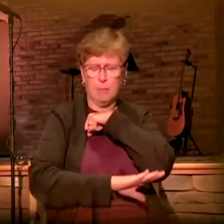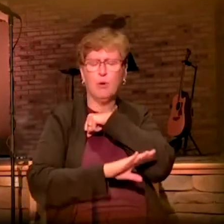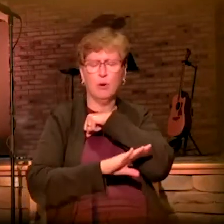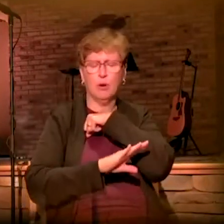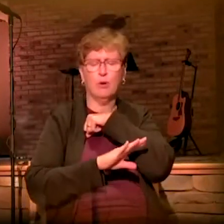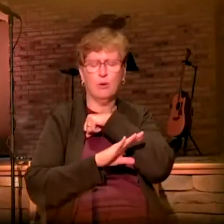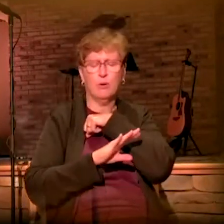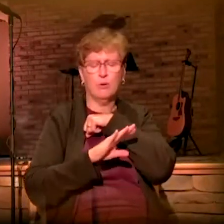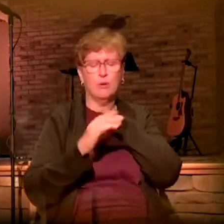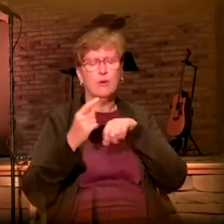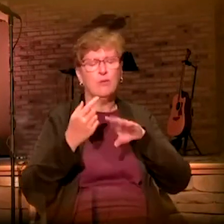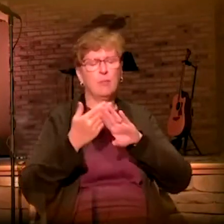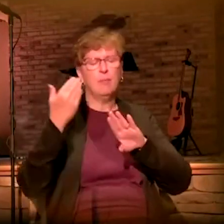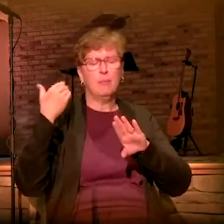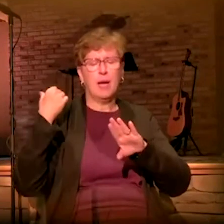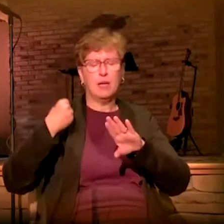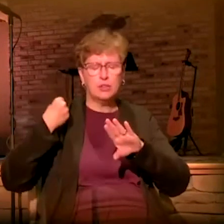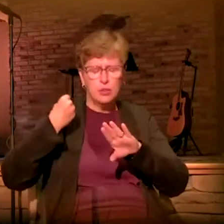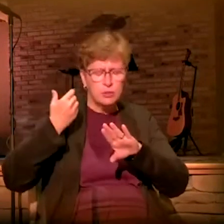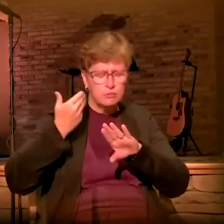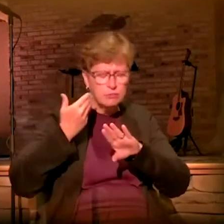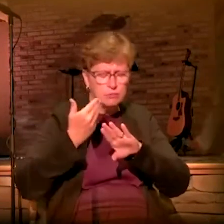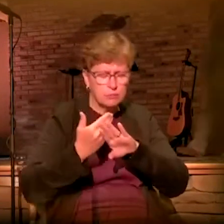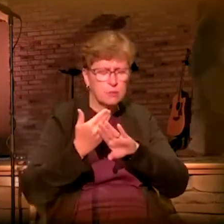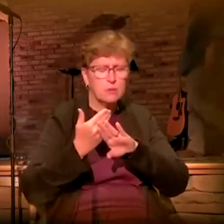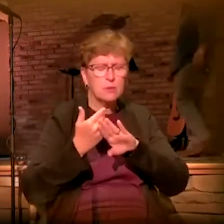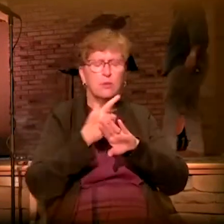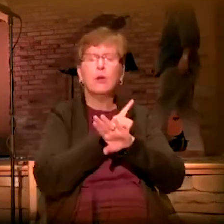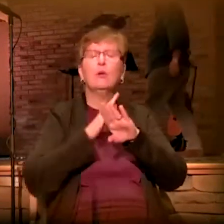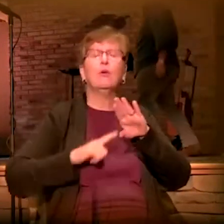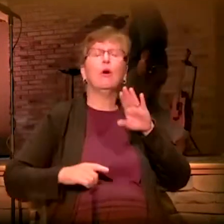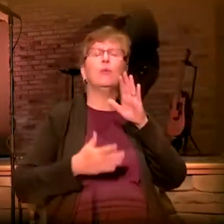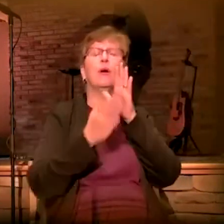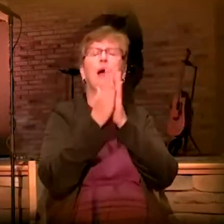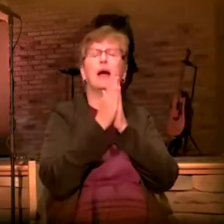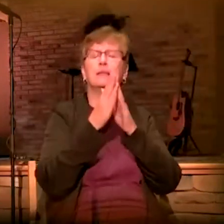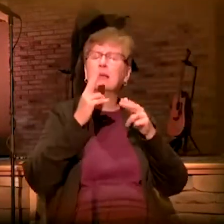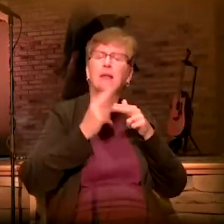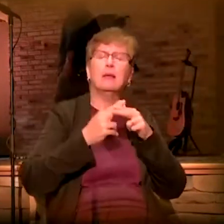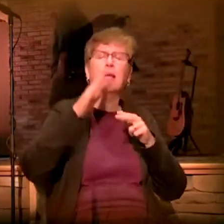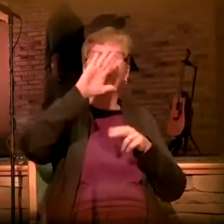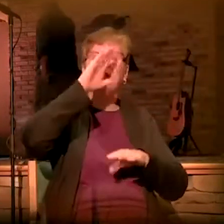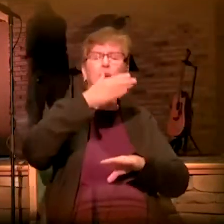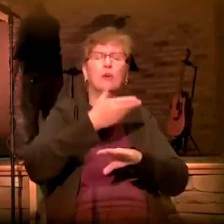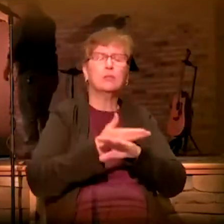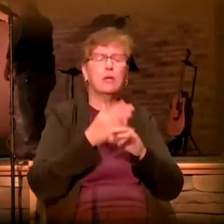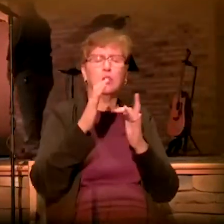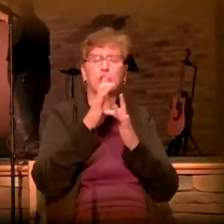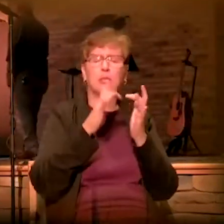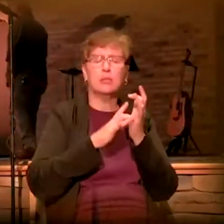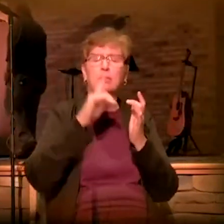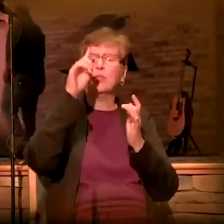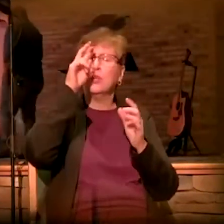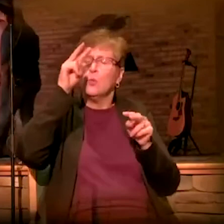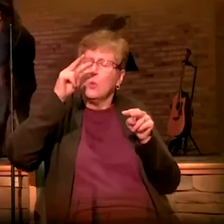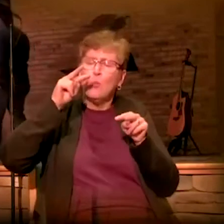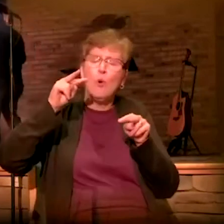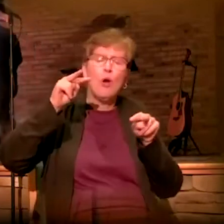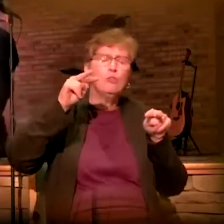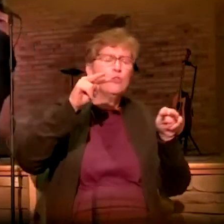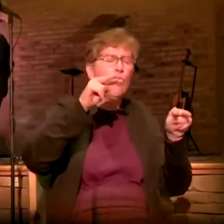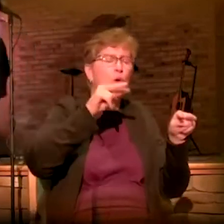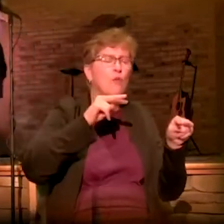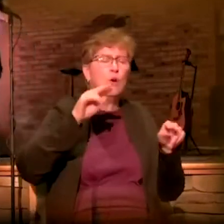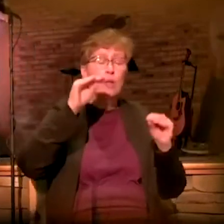years. And so, Lord, we're just asking right now, in the name of your Son, Jesus, that you would watch over all of those teachers who